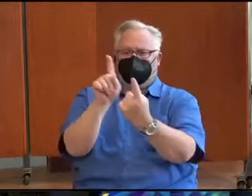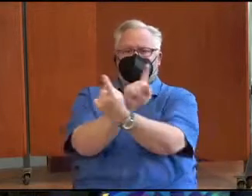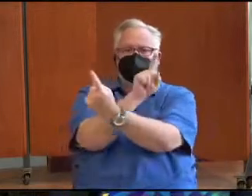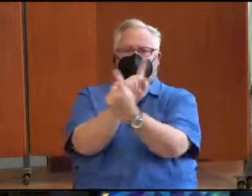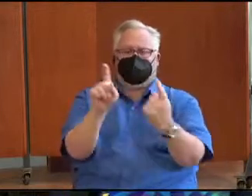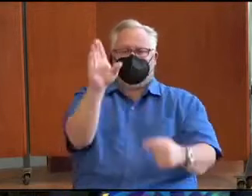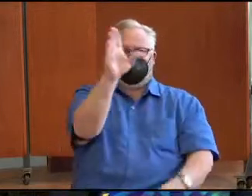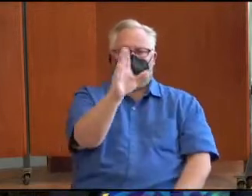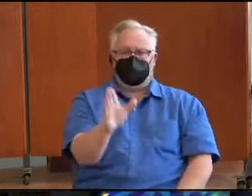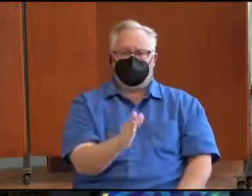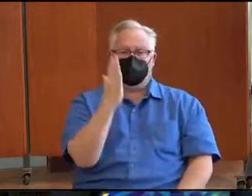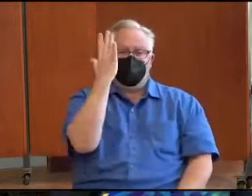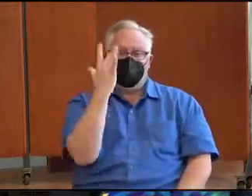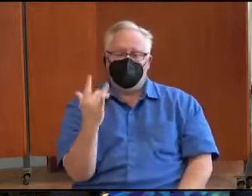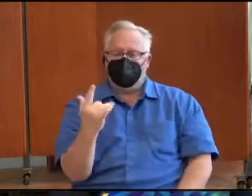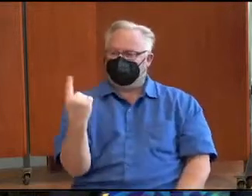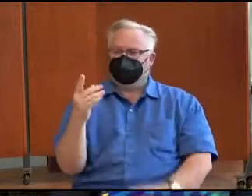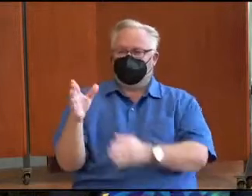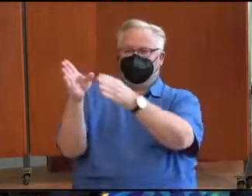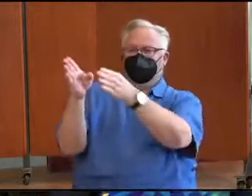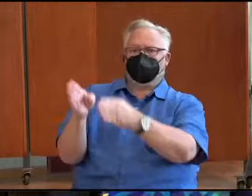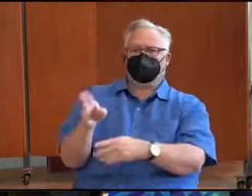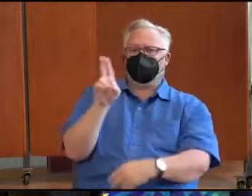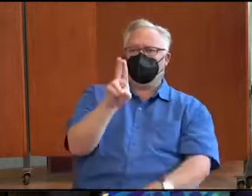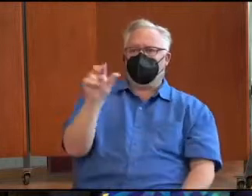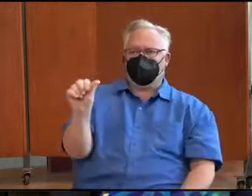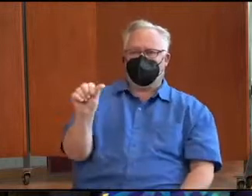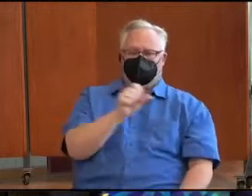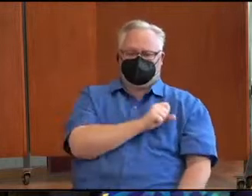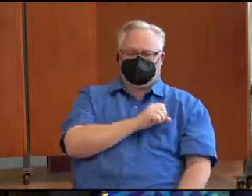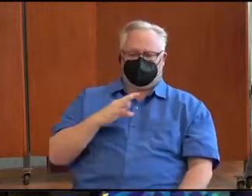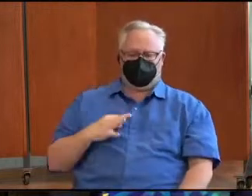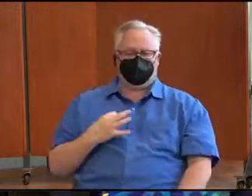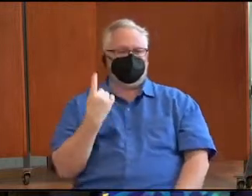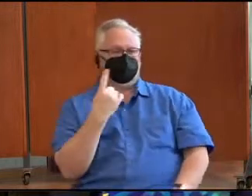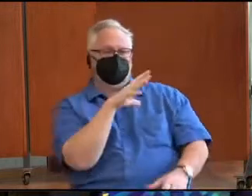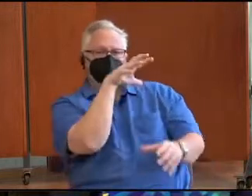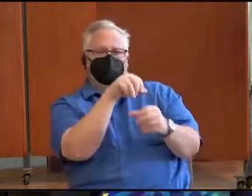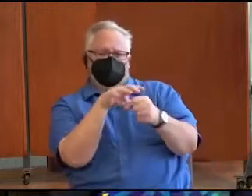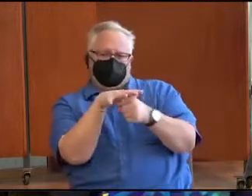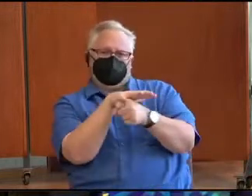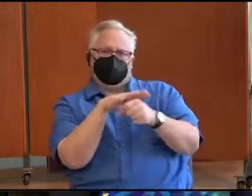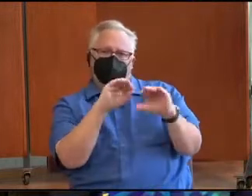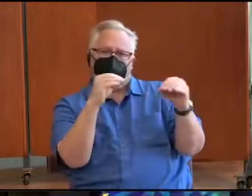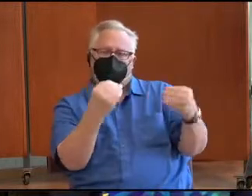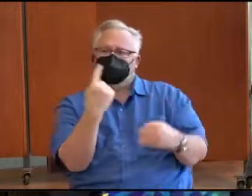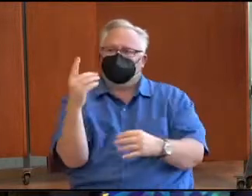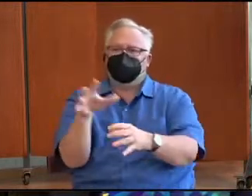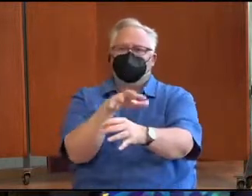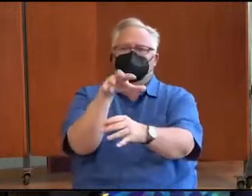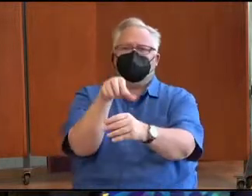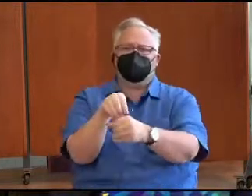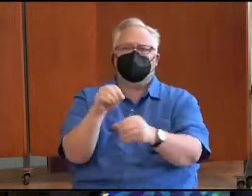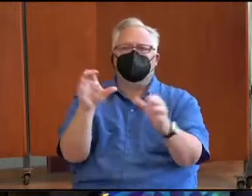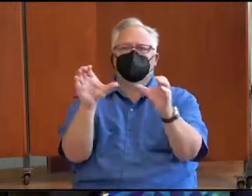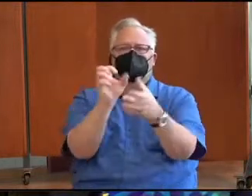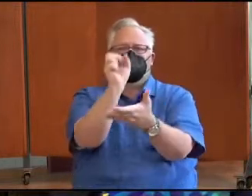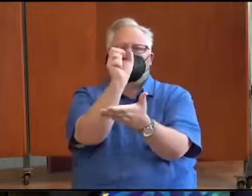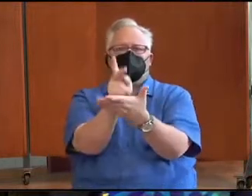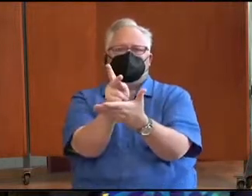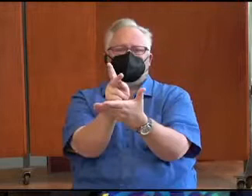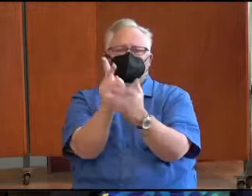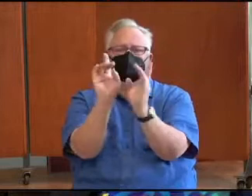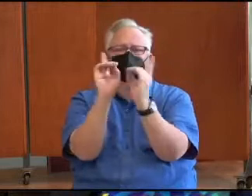because someone on UUA staff, someone in our regional office, someone in our credentialing